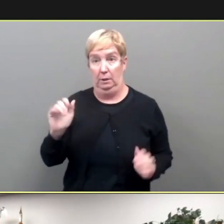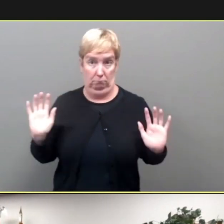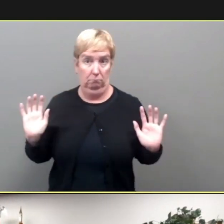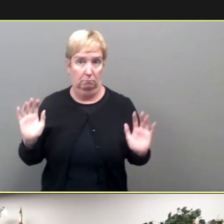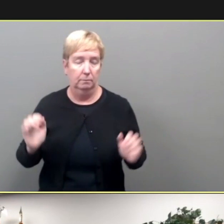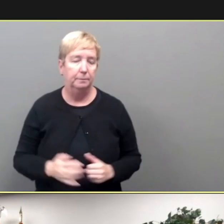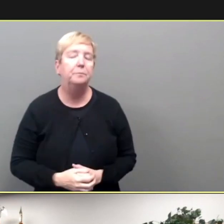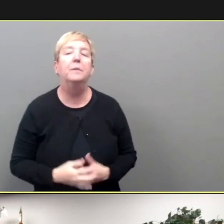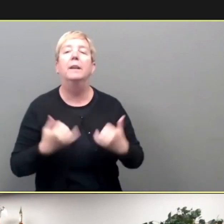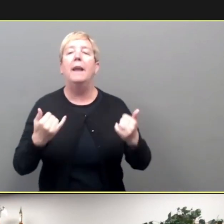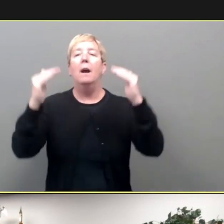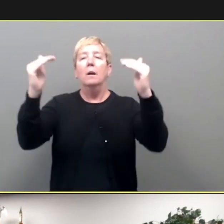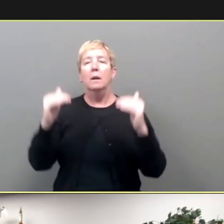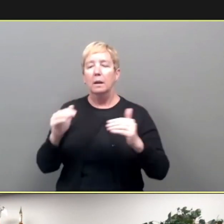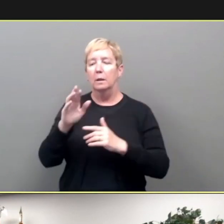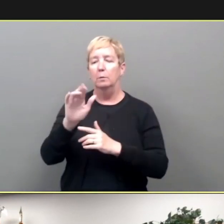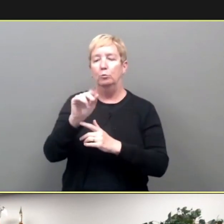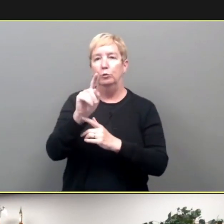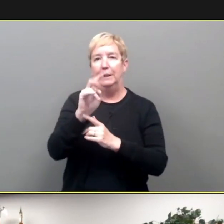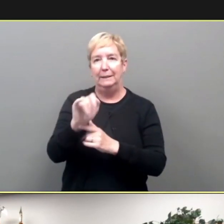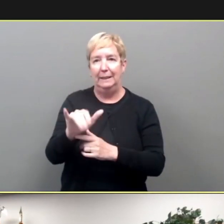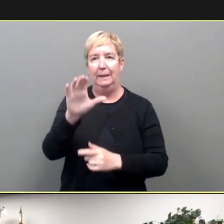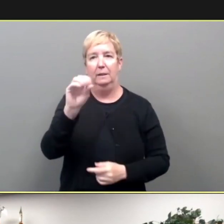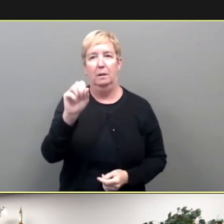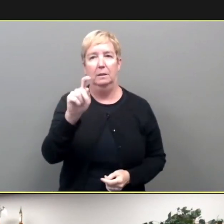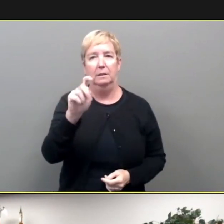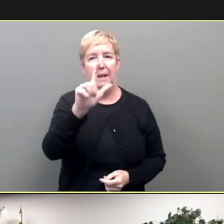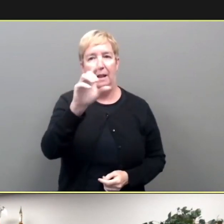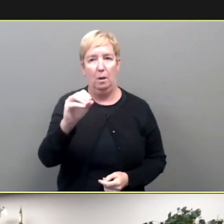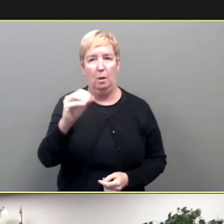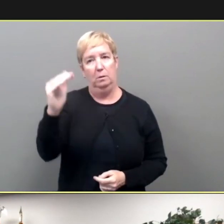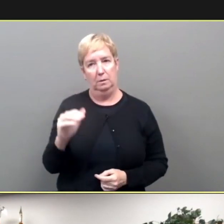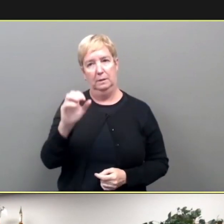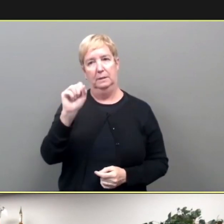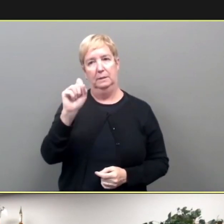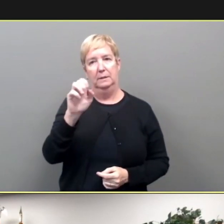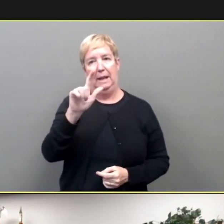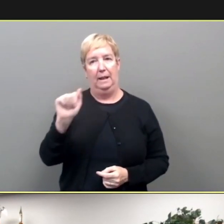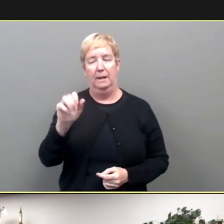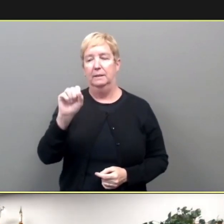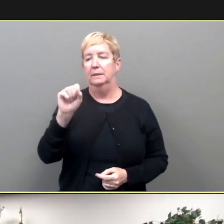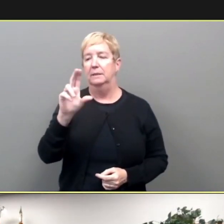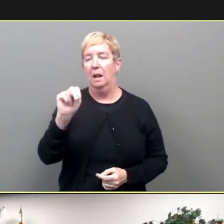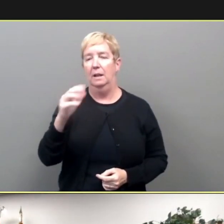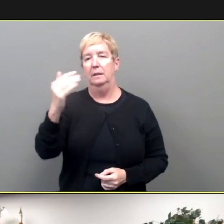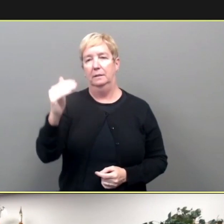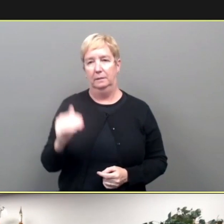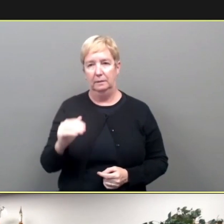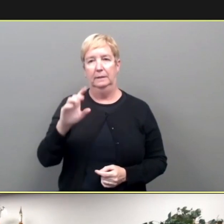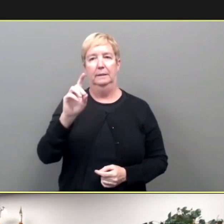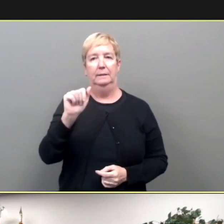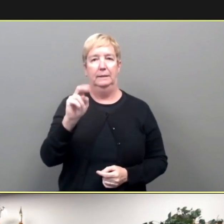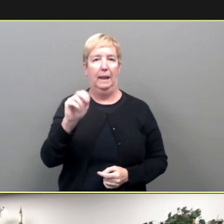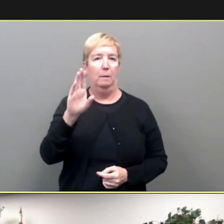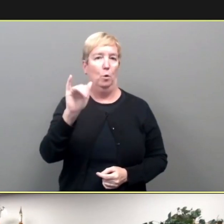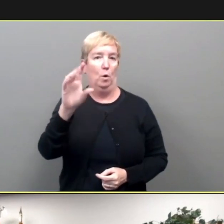turn to Brittany Costello, followed by Stella Sun, and then Dan Boyd. Brittany, you are unmuted.